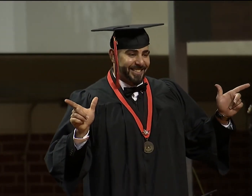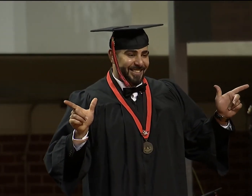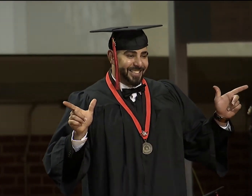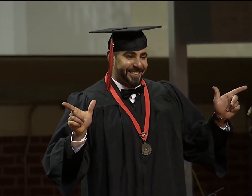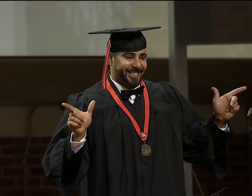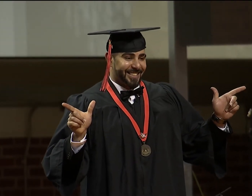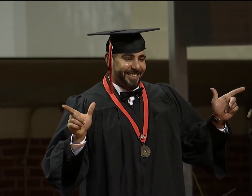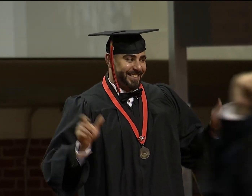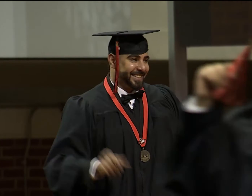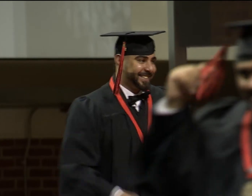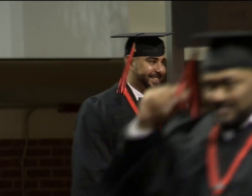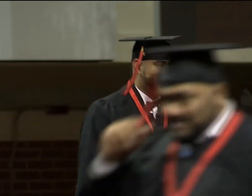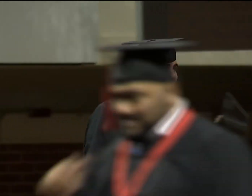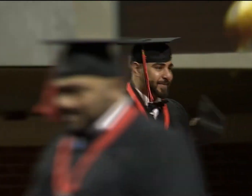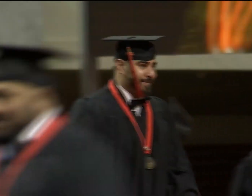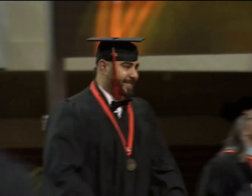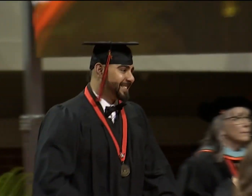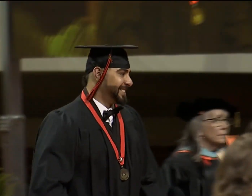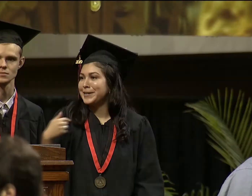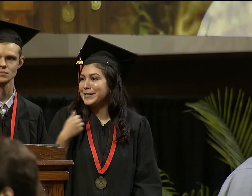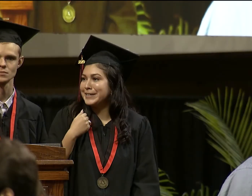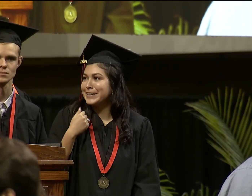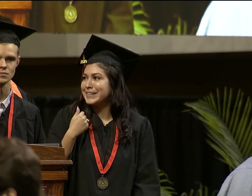Saeed Alabdarab Alnabi.